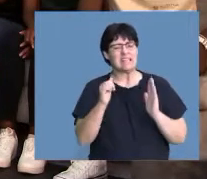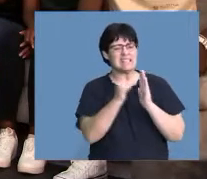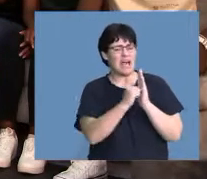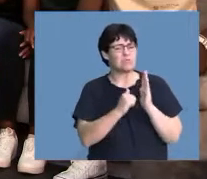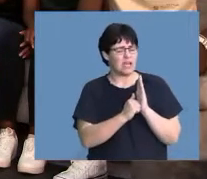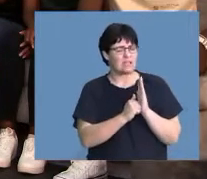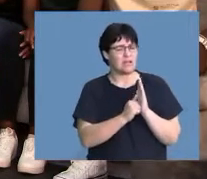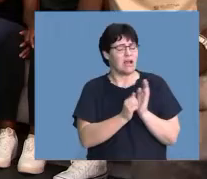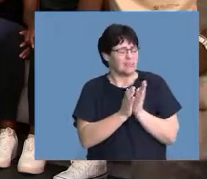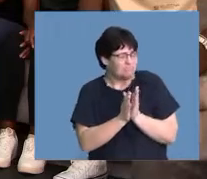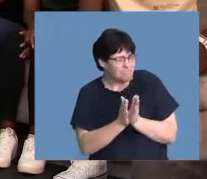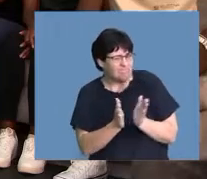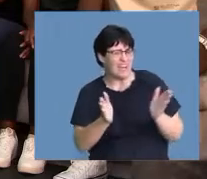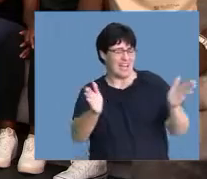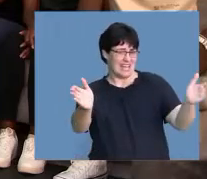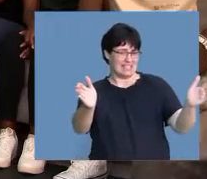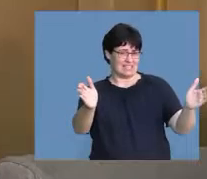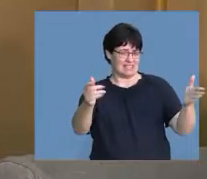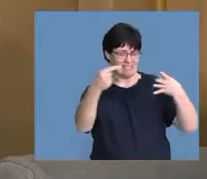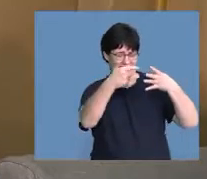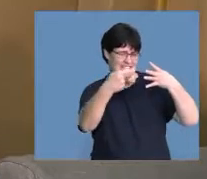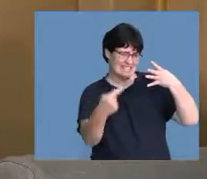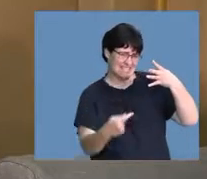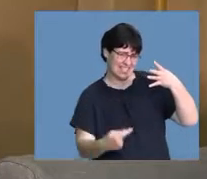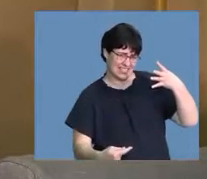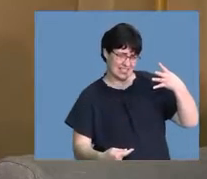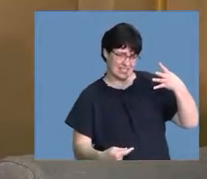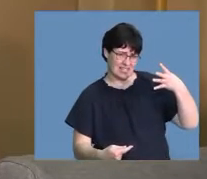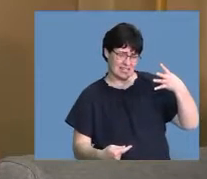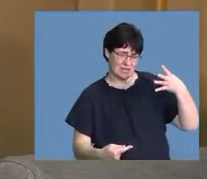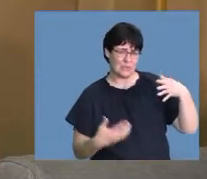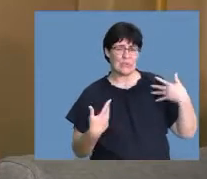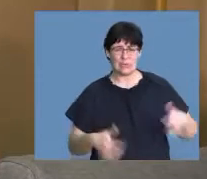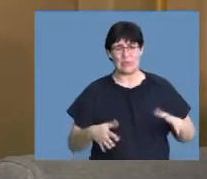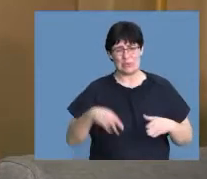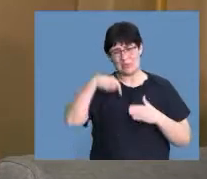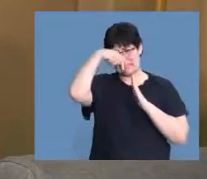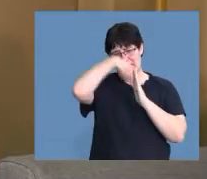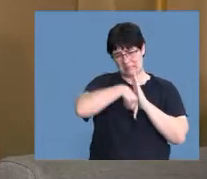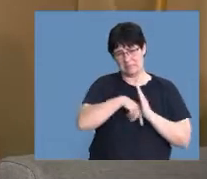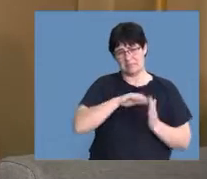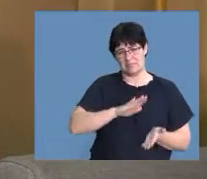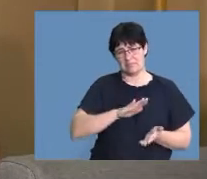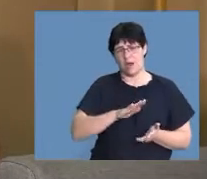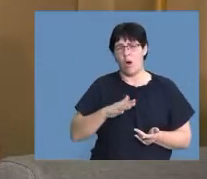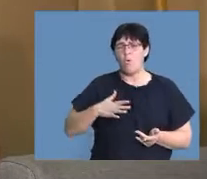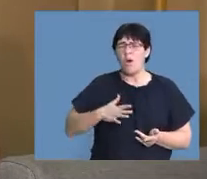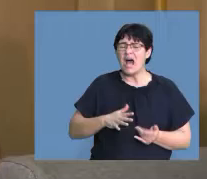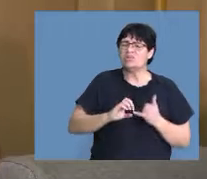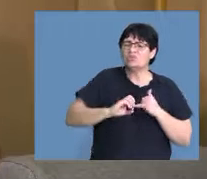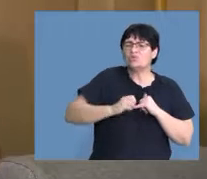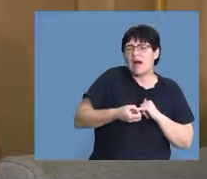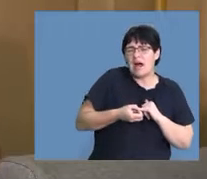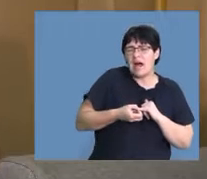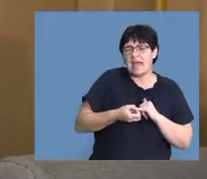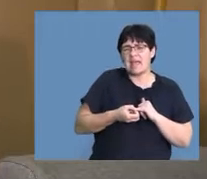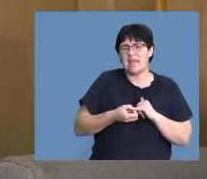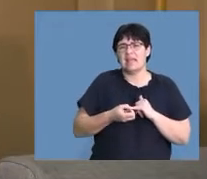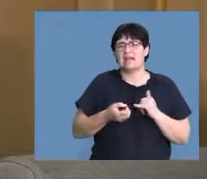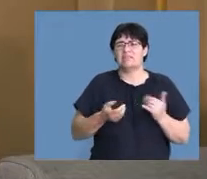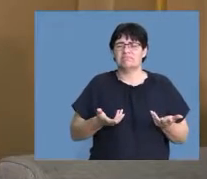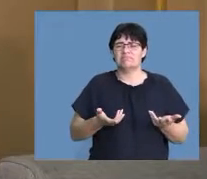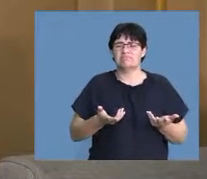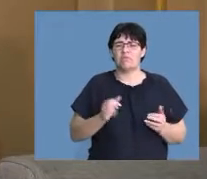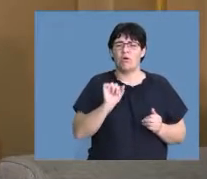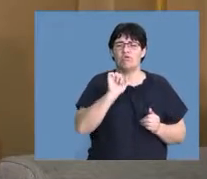very vast and it is intense. But we want to try and help us in this journey